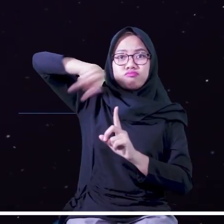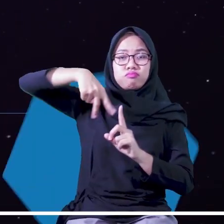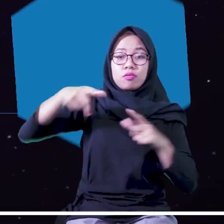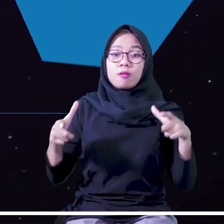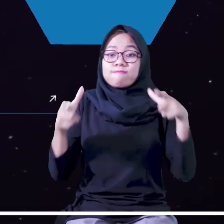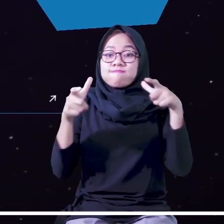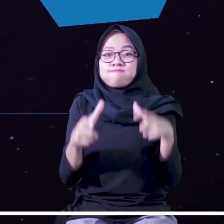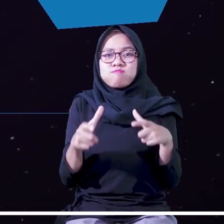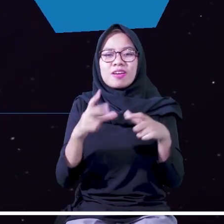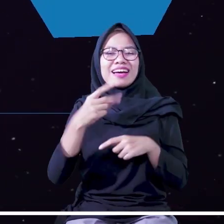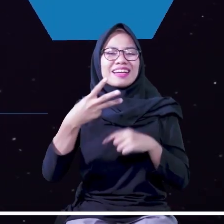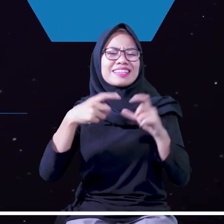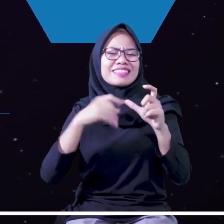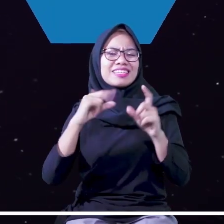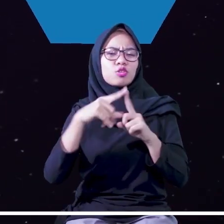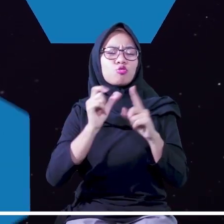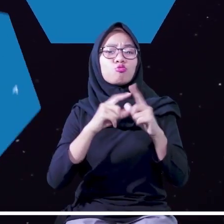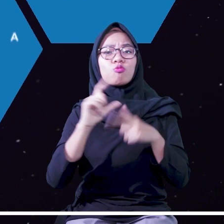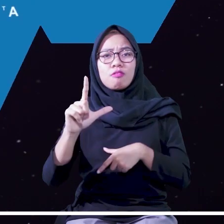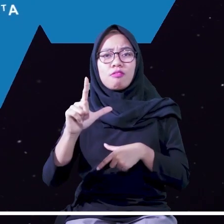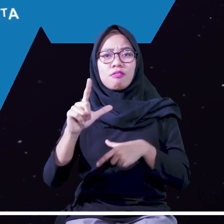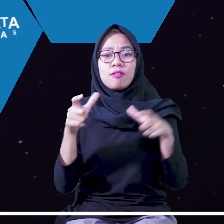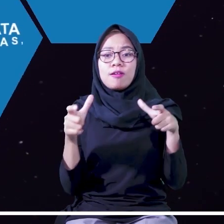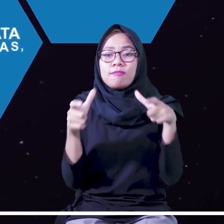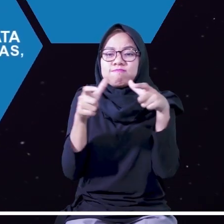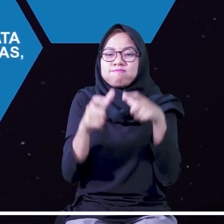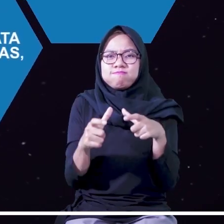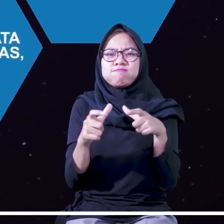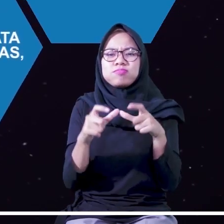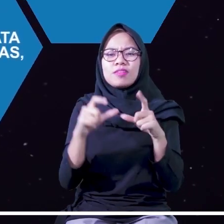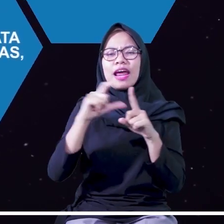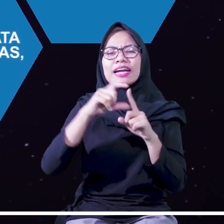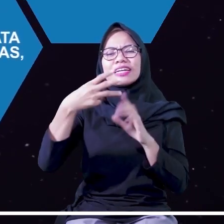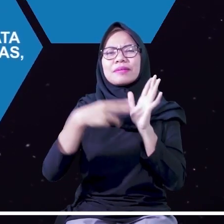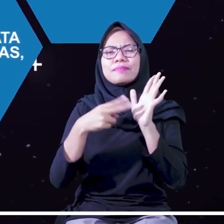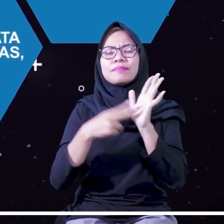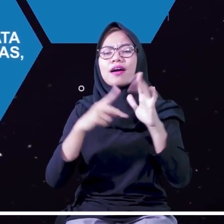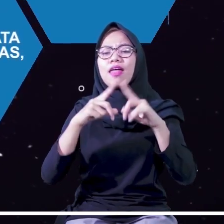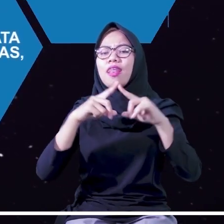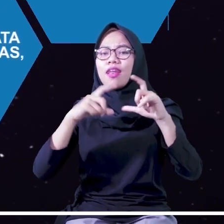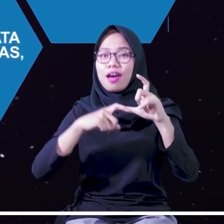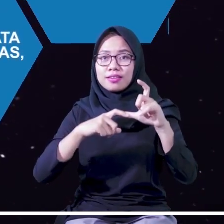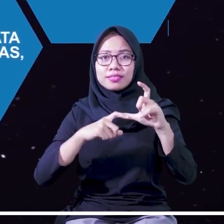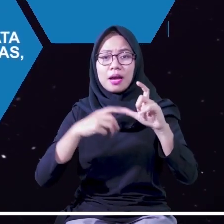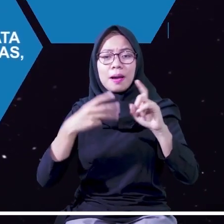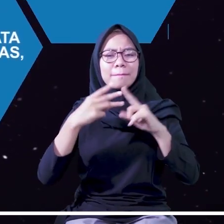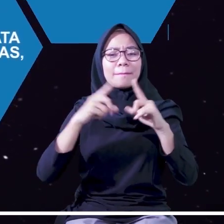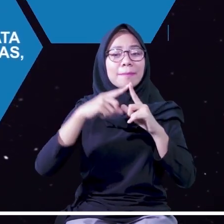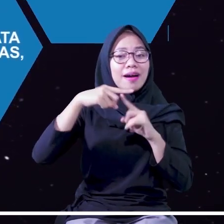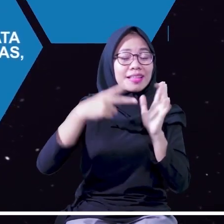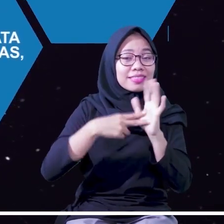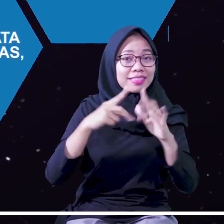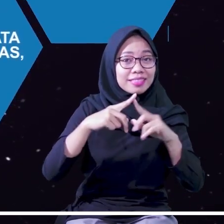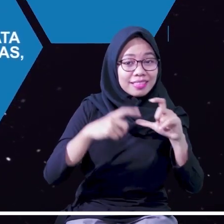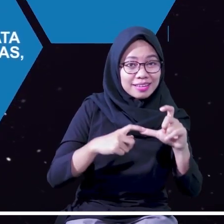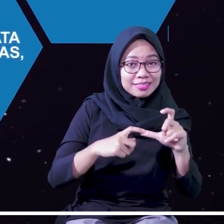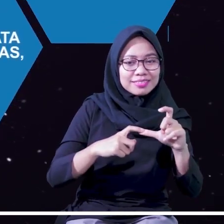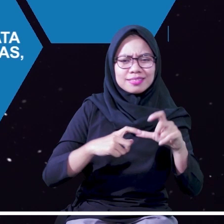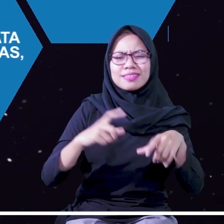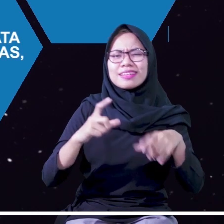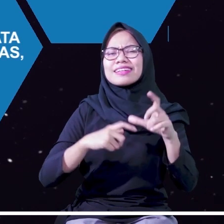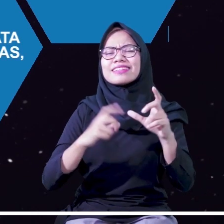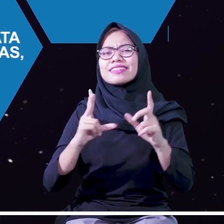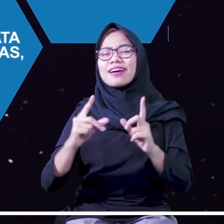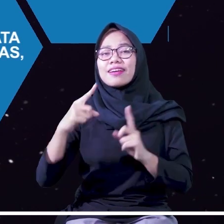360 data, residual medium wavelength data, and short wavelength data from the National Digital Elevation Model, or